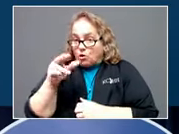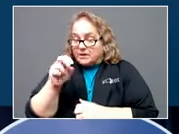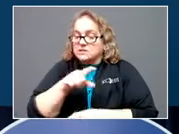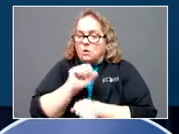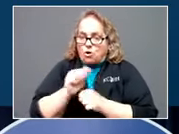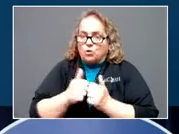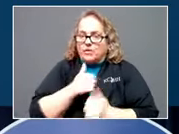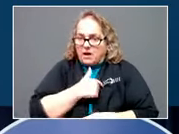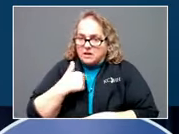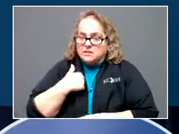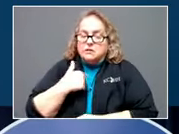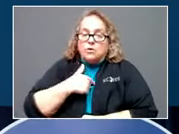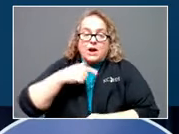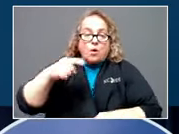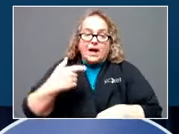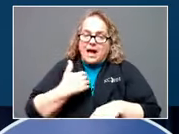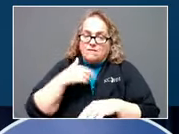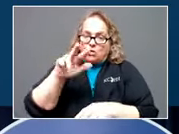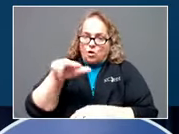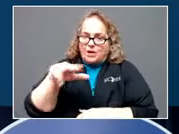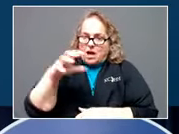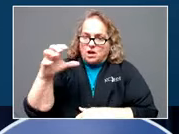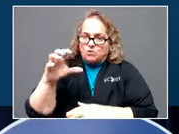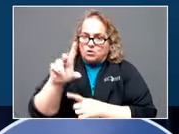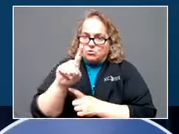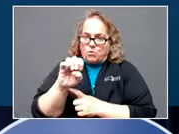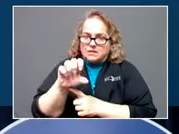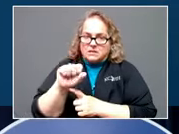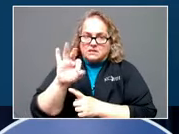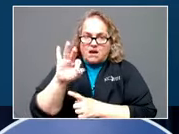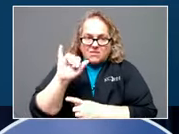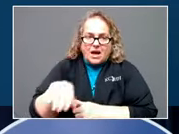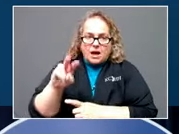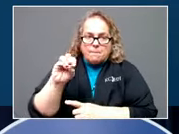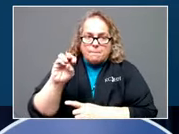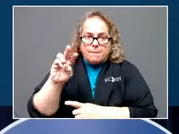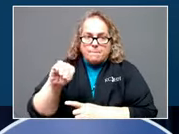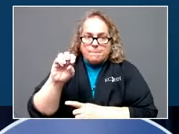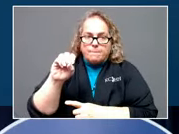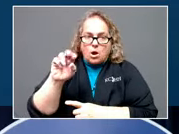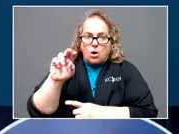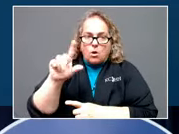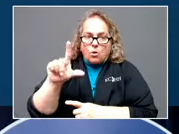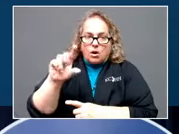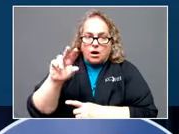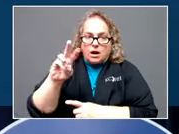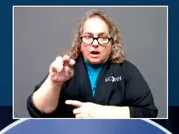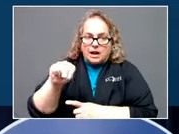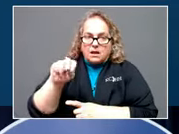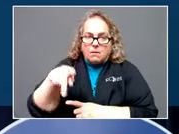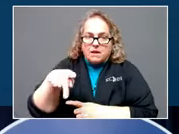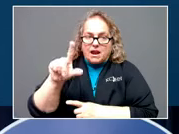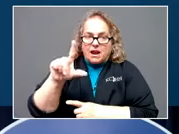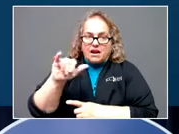We only got 3,300 doses of molnupiravir for the first allocation. And it's complicated.